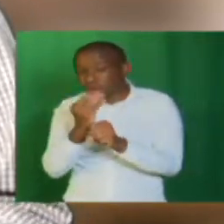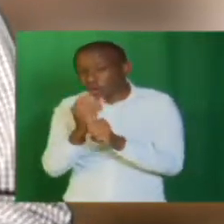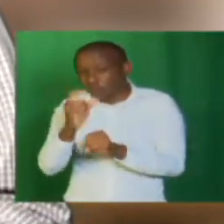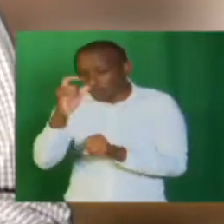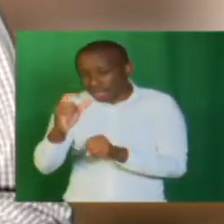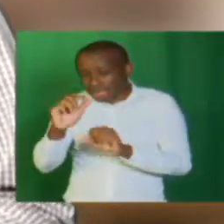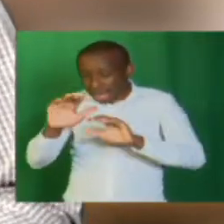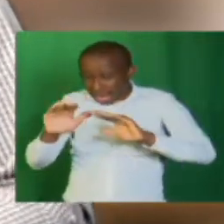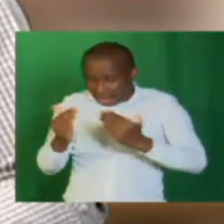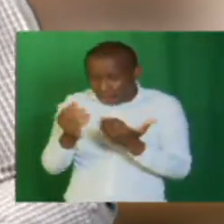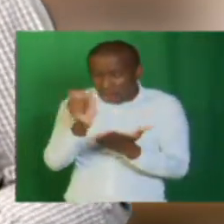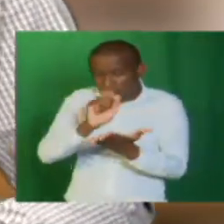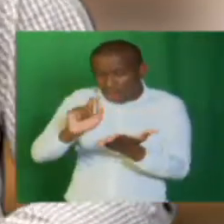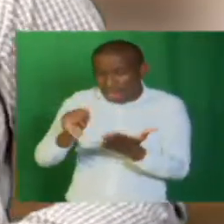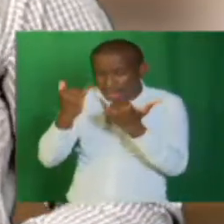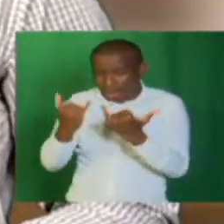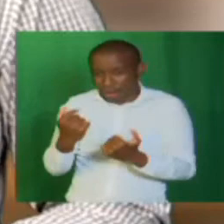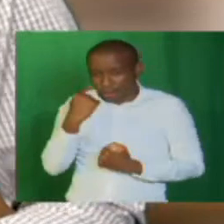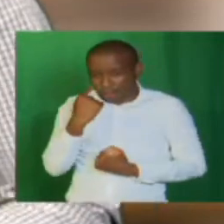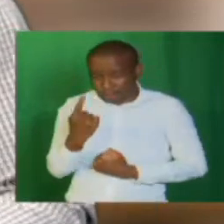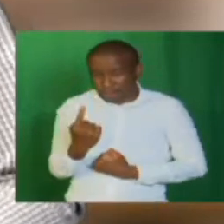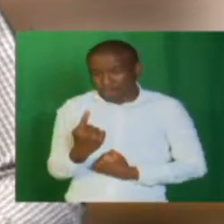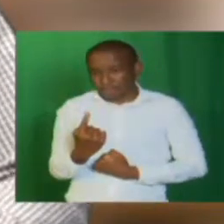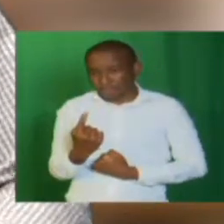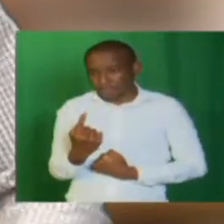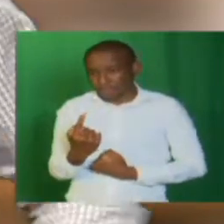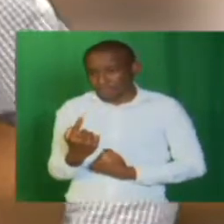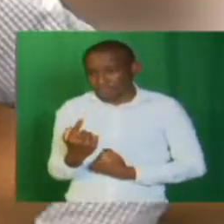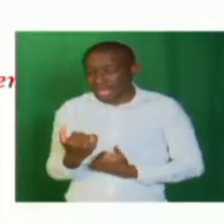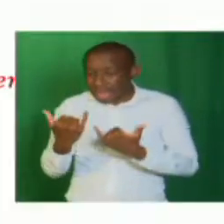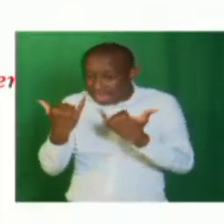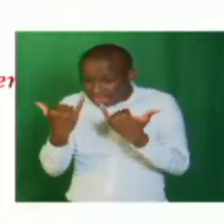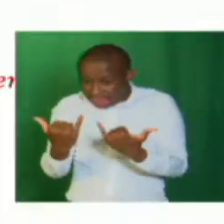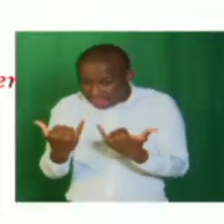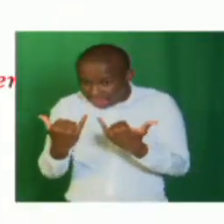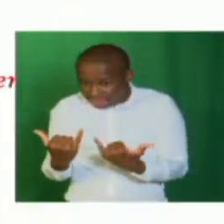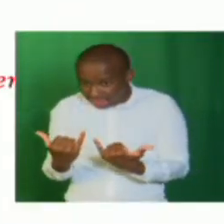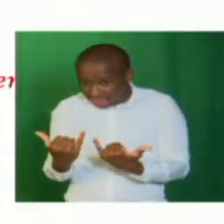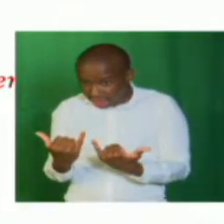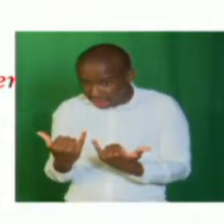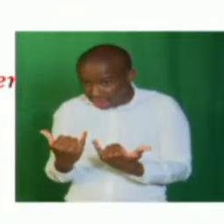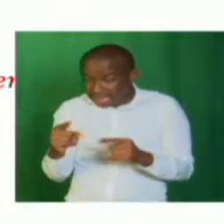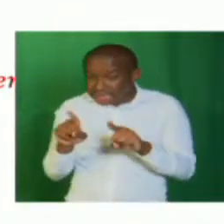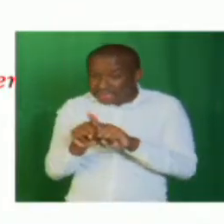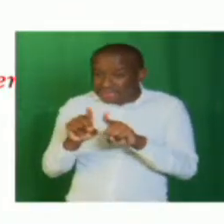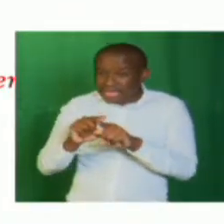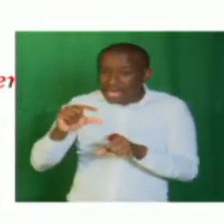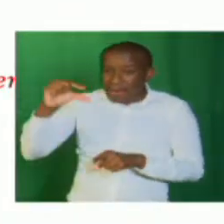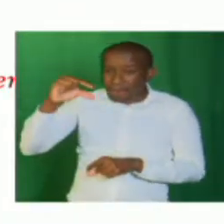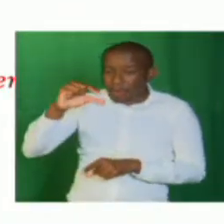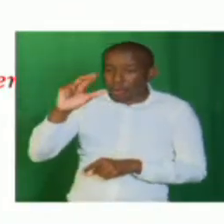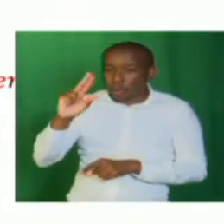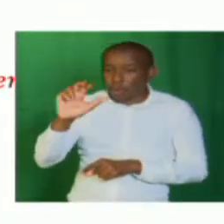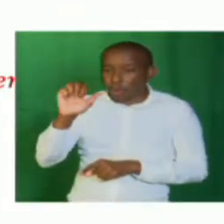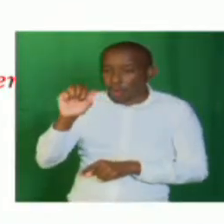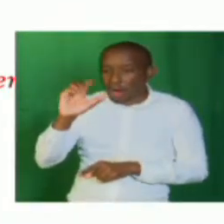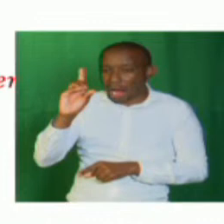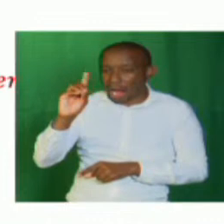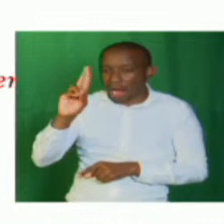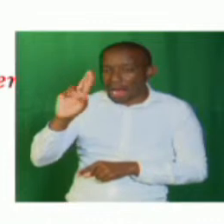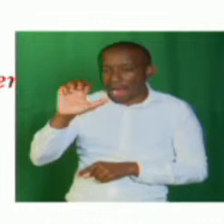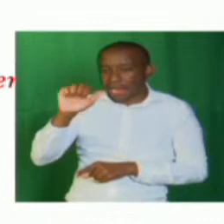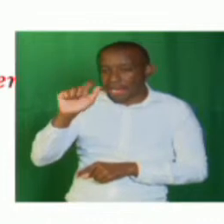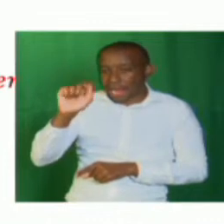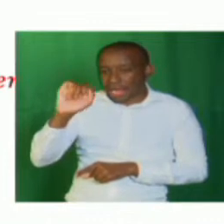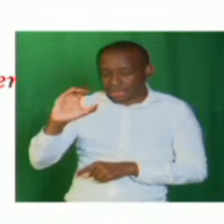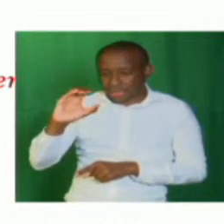in this format. So as you can see, this is now a quadratic equation in the